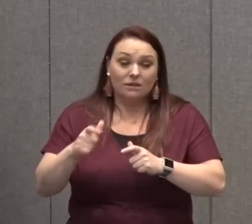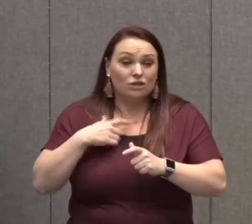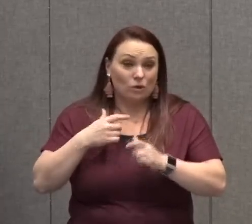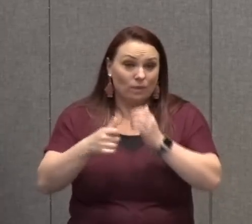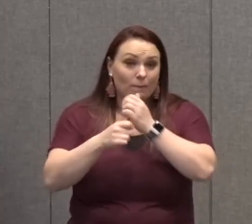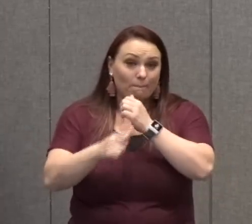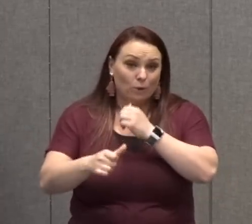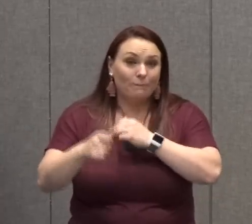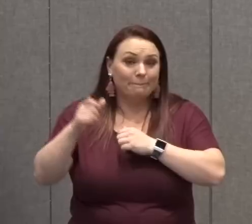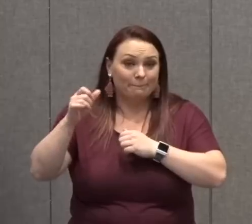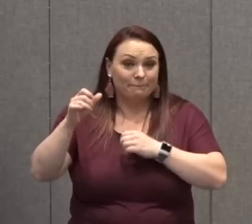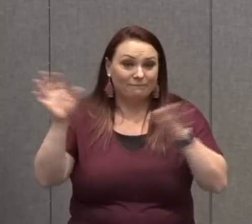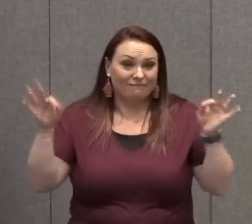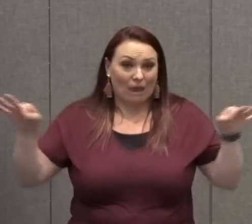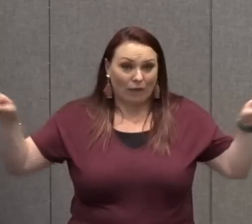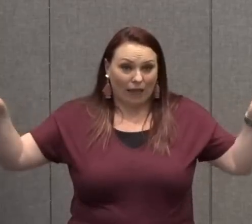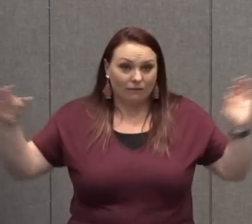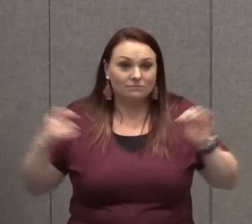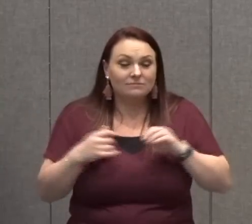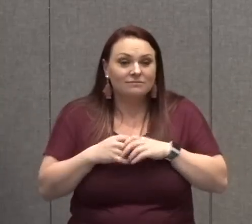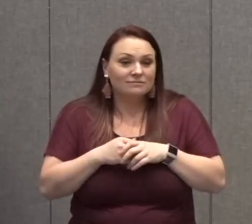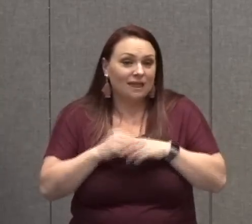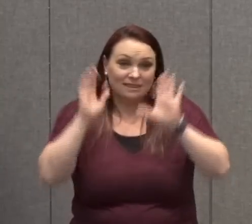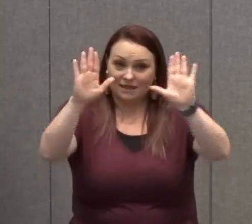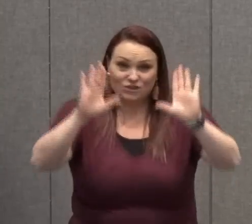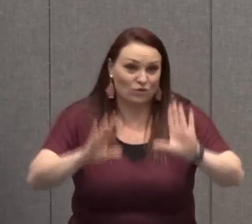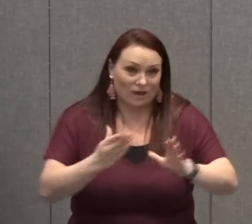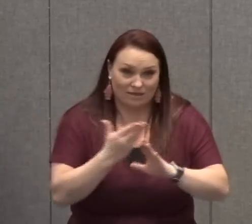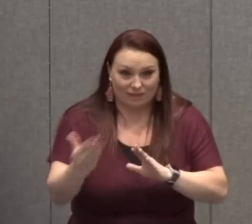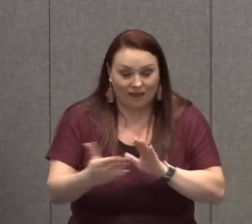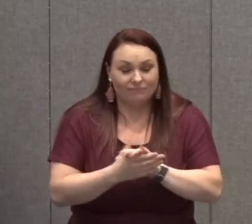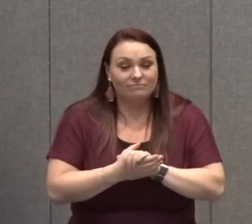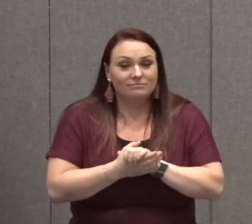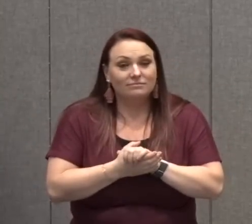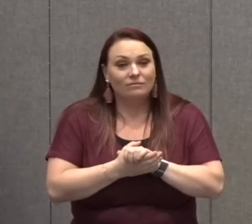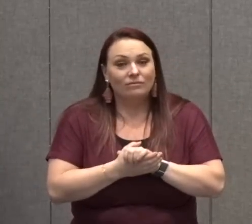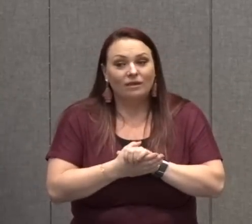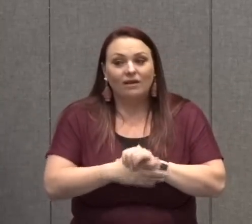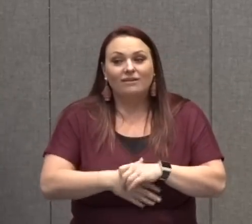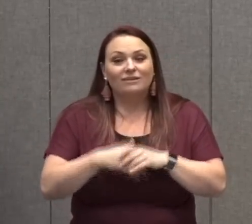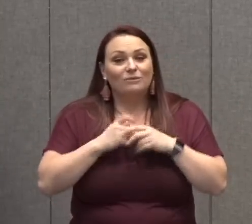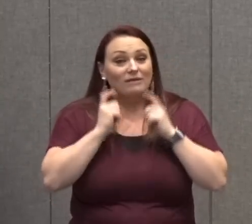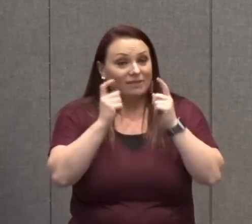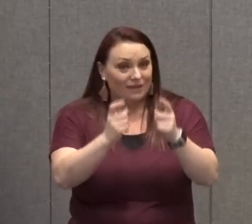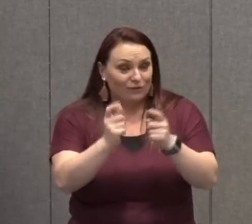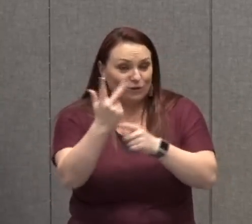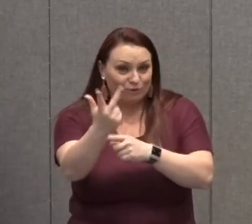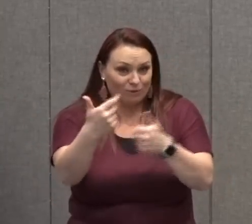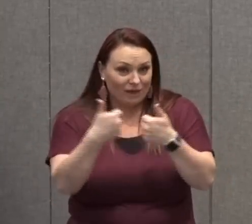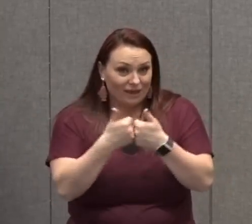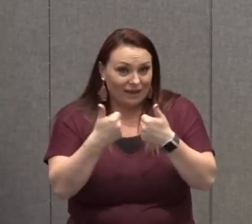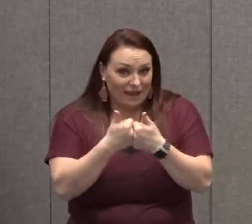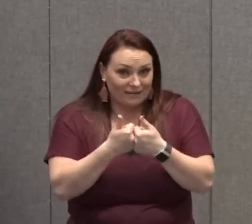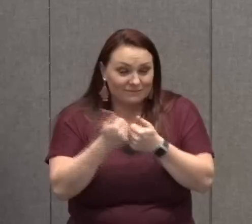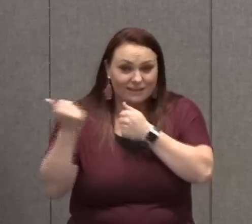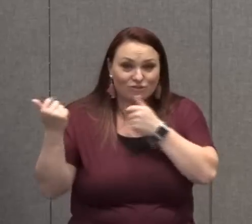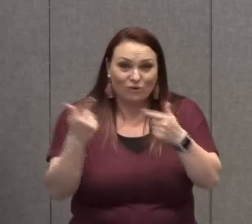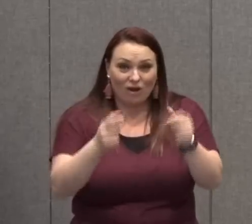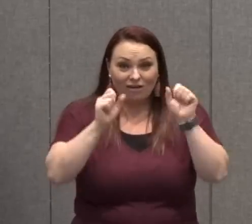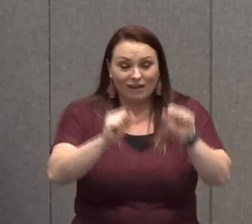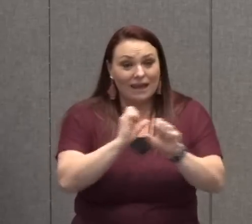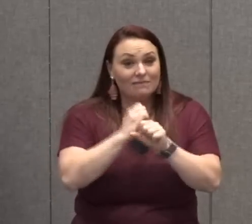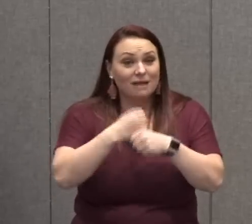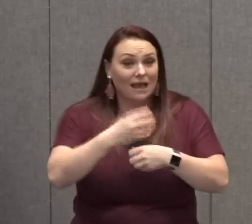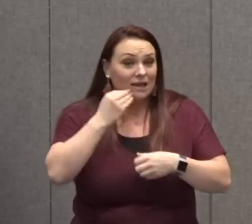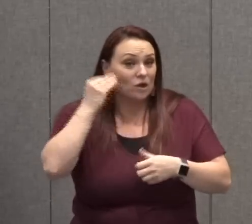anything that is a great idea so basically we've given you three games that you all can make